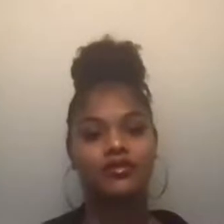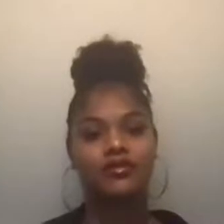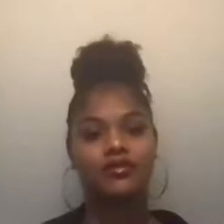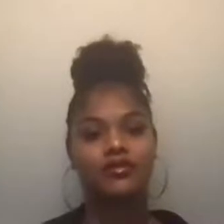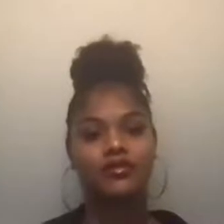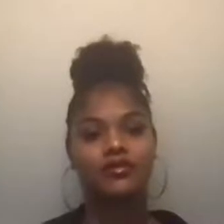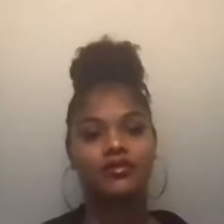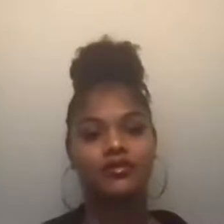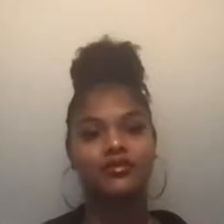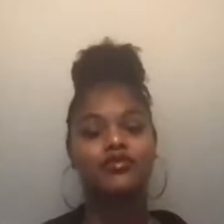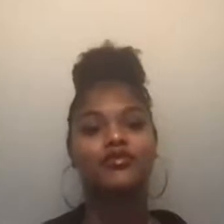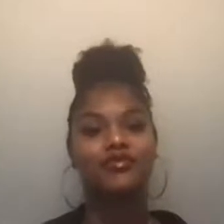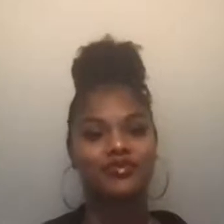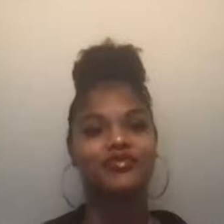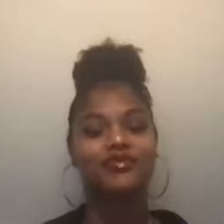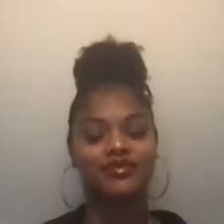a bunch of opinion essays.